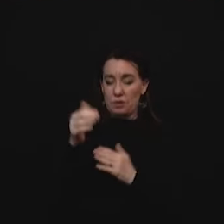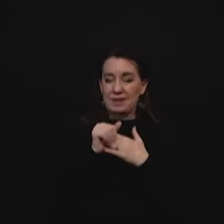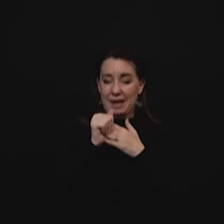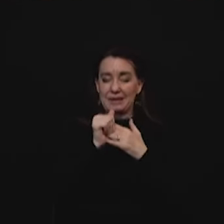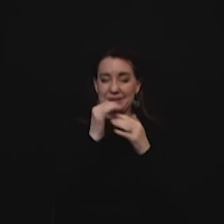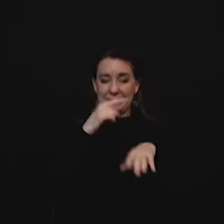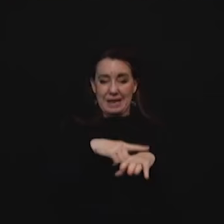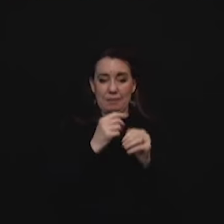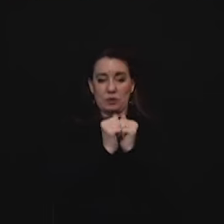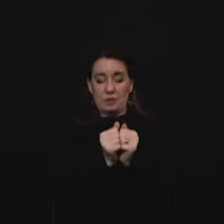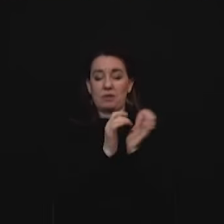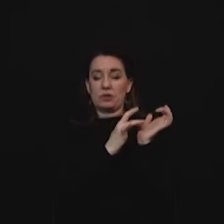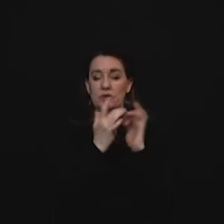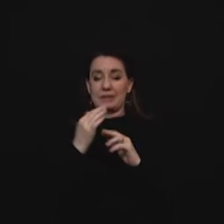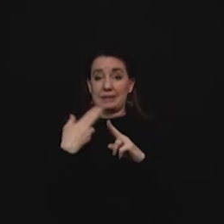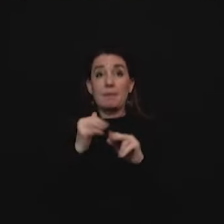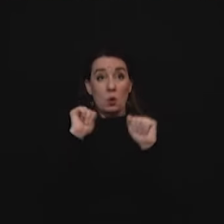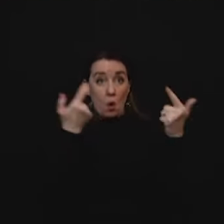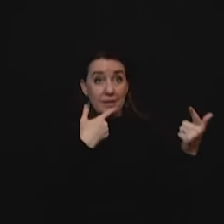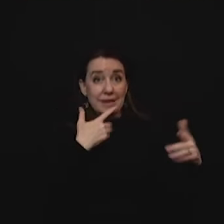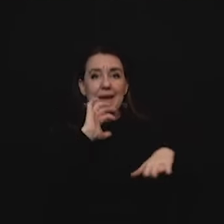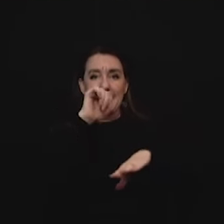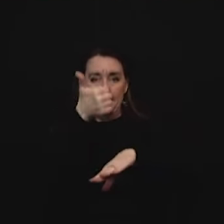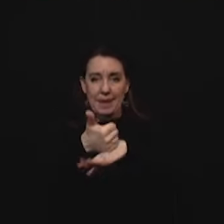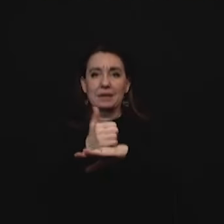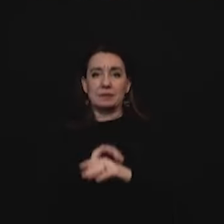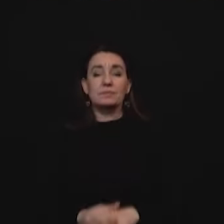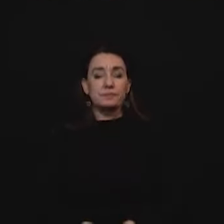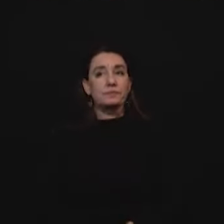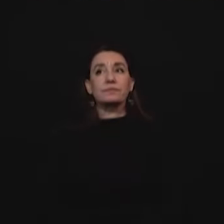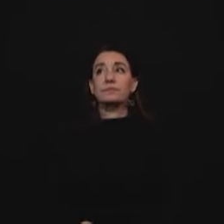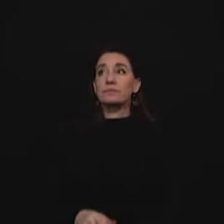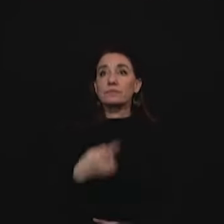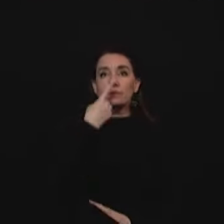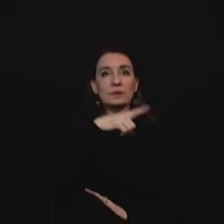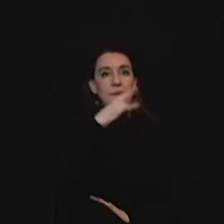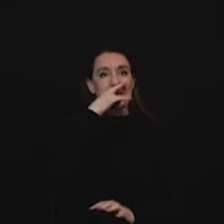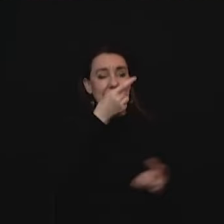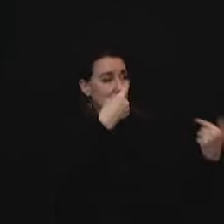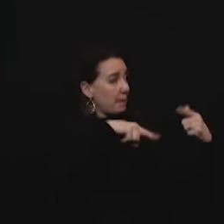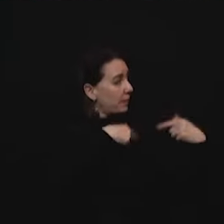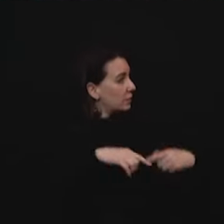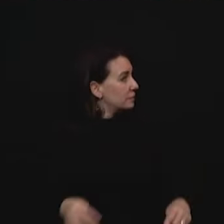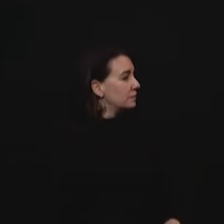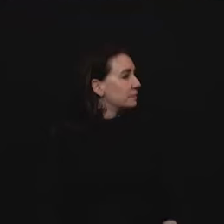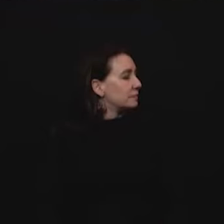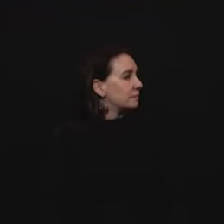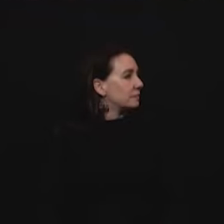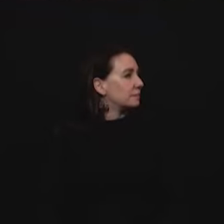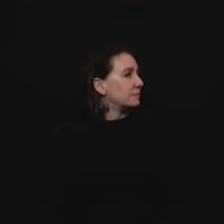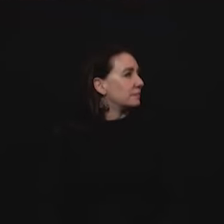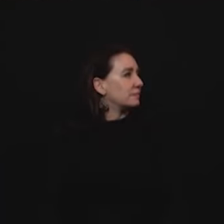time together in Jesus' name. And everyone said, amen, amen. All right, come on up here, guys. Come up and join me right up here, right on the